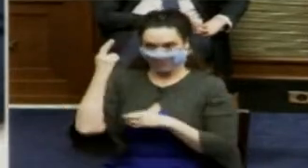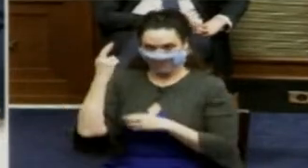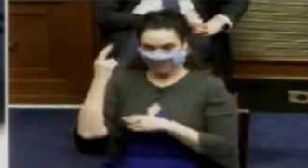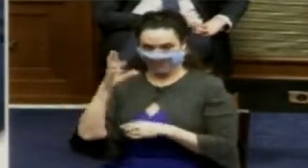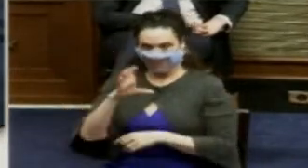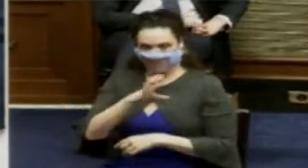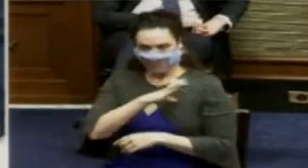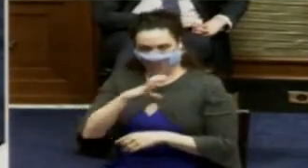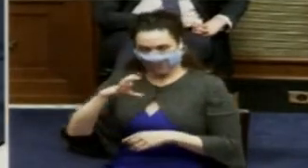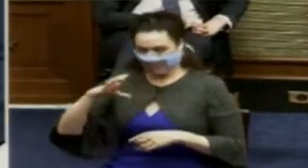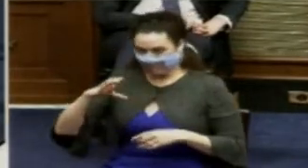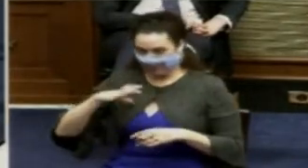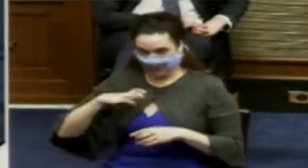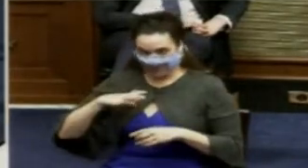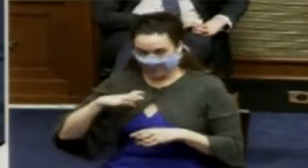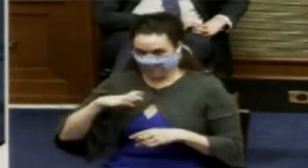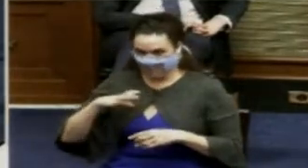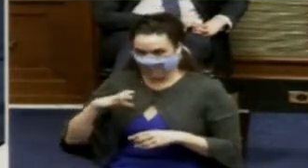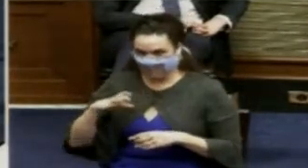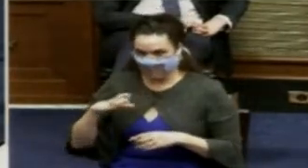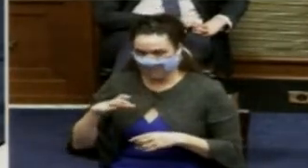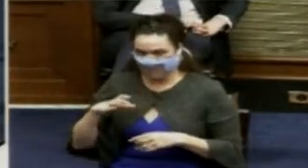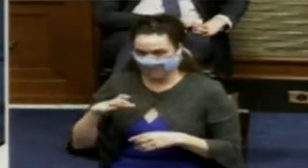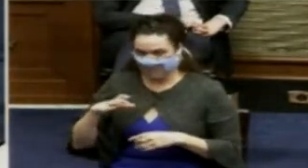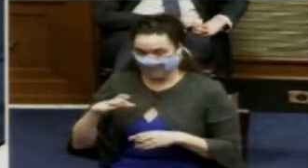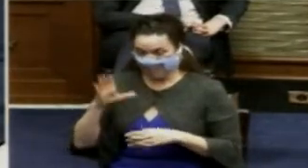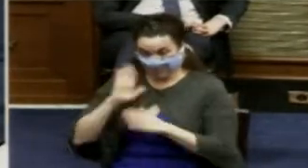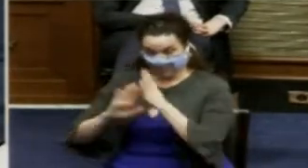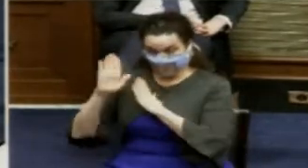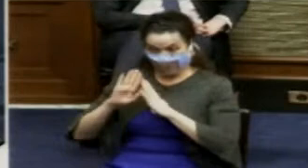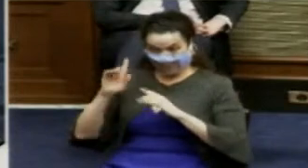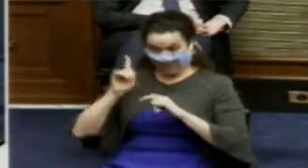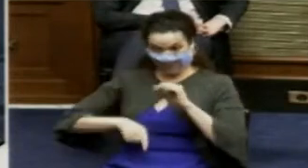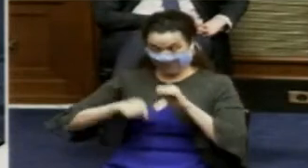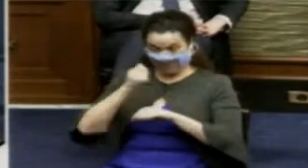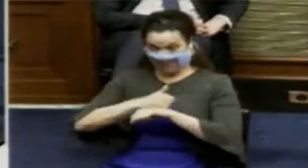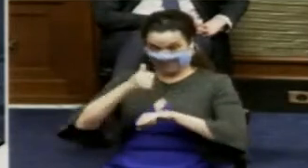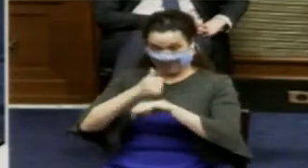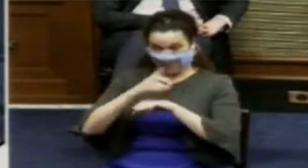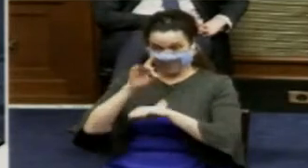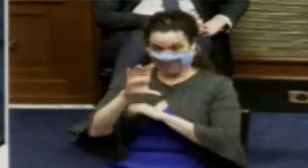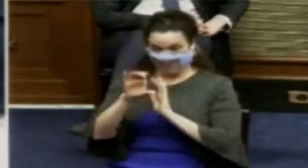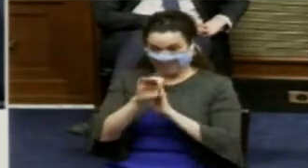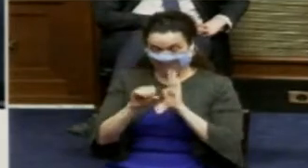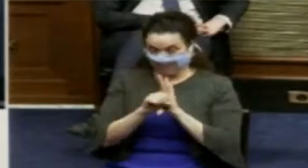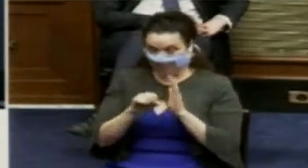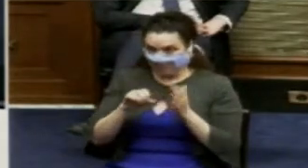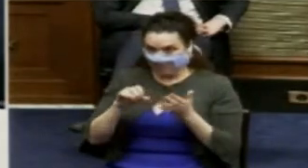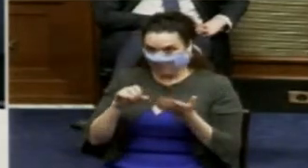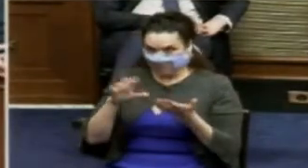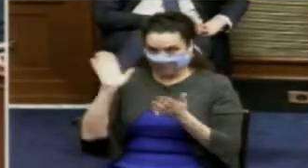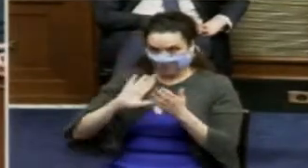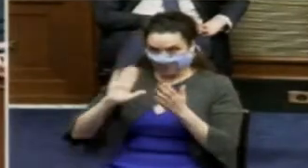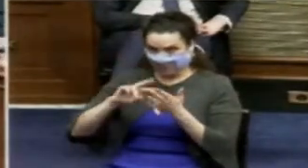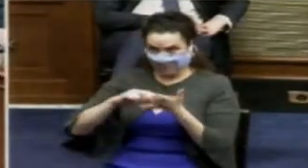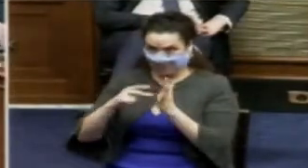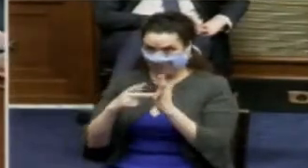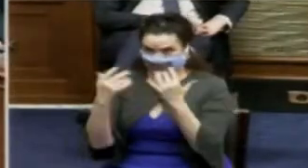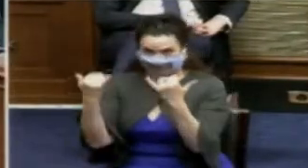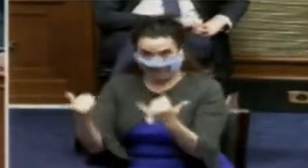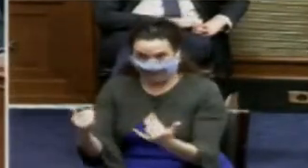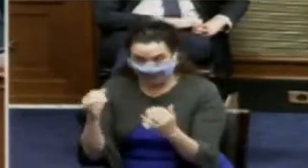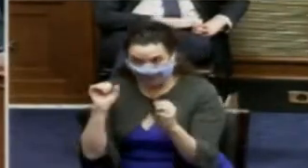not immediately have done, it cannot do today simply with the passage of time. The gentleman's time has